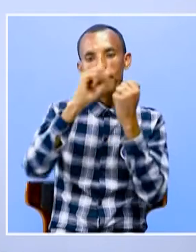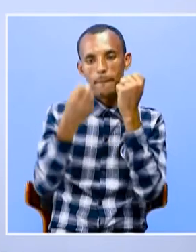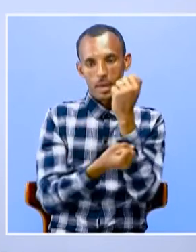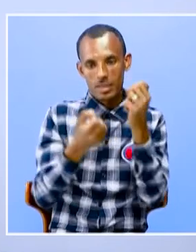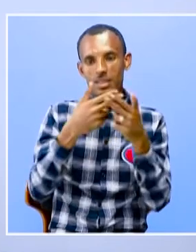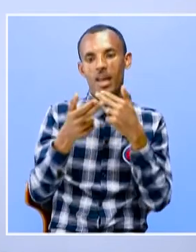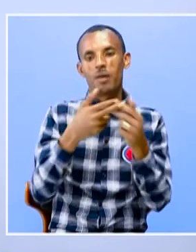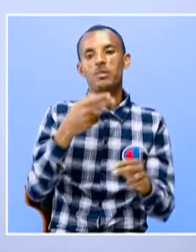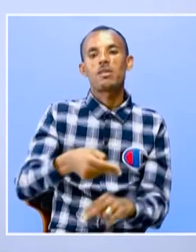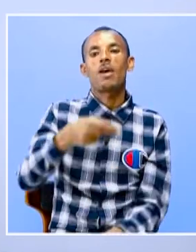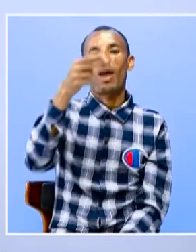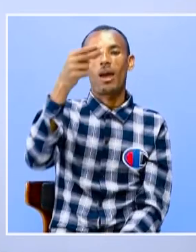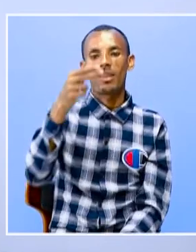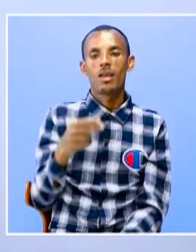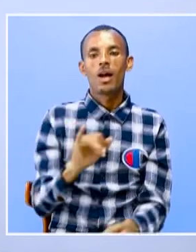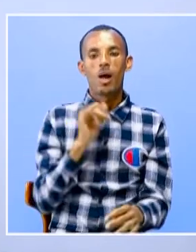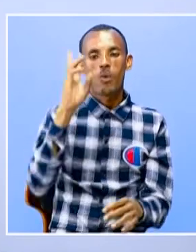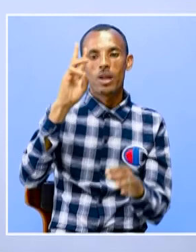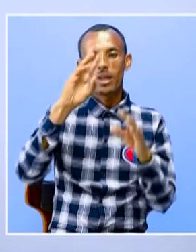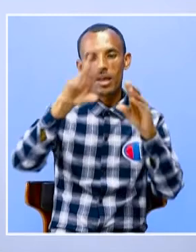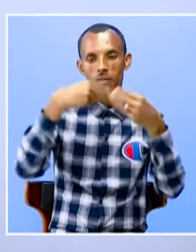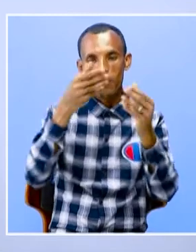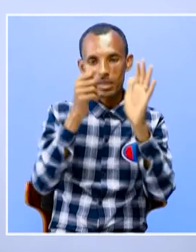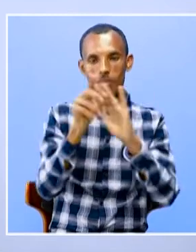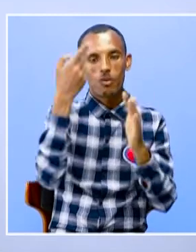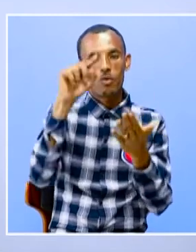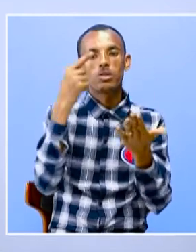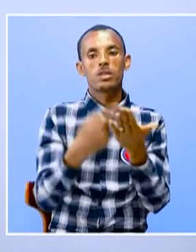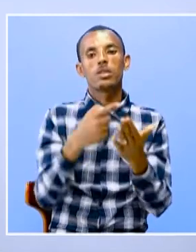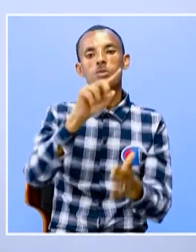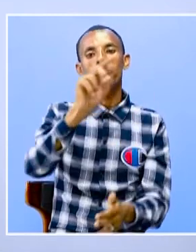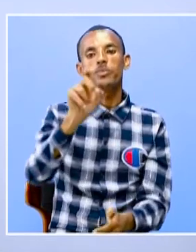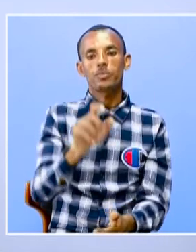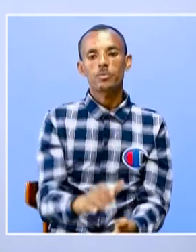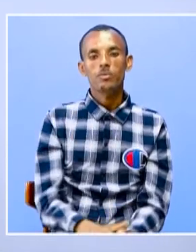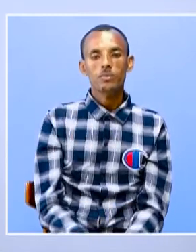height. So I will give you example for this one.